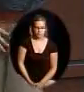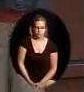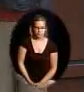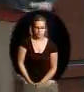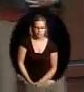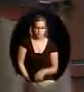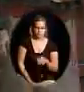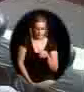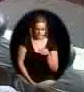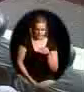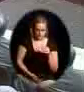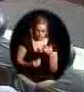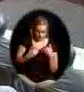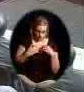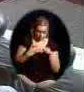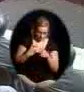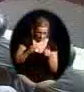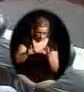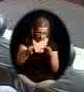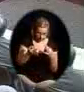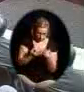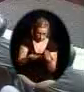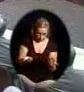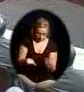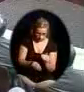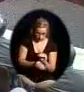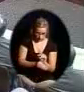Now, Ben, do you have any family members here?